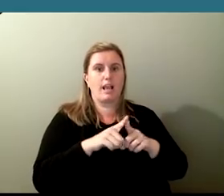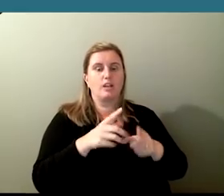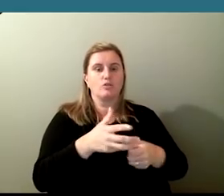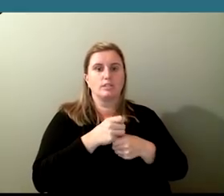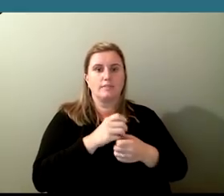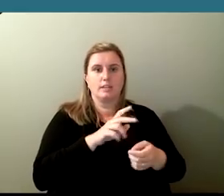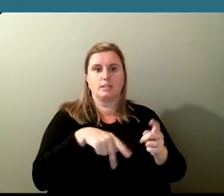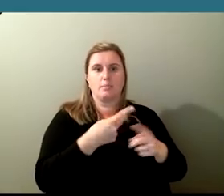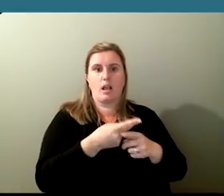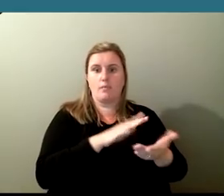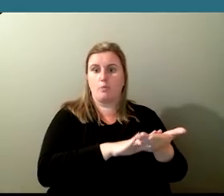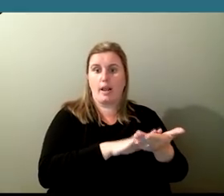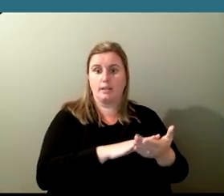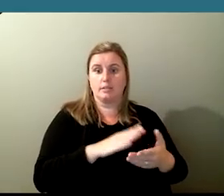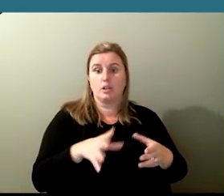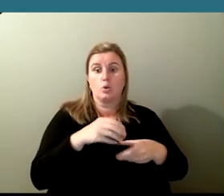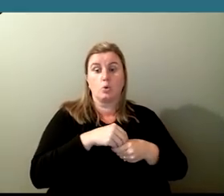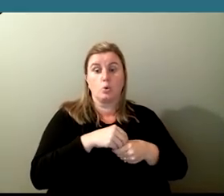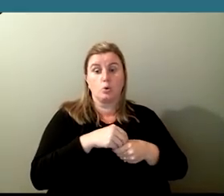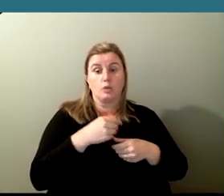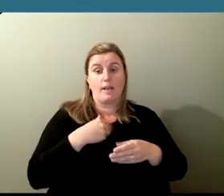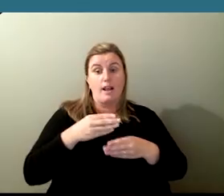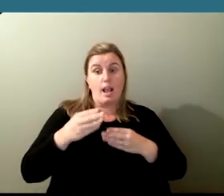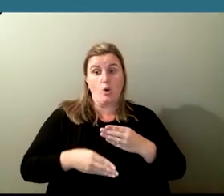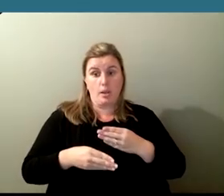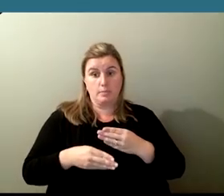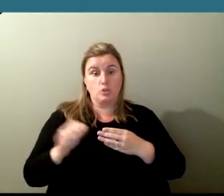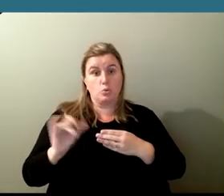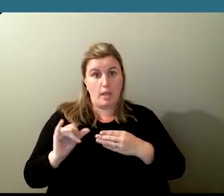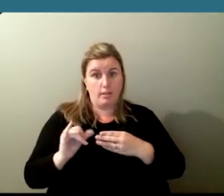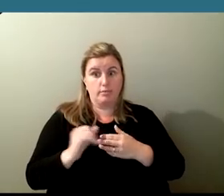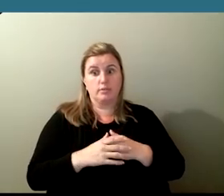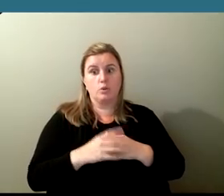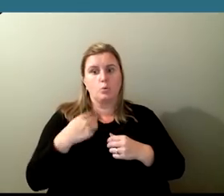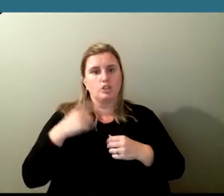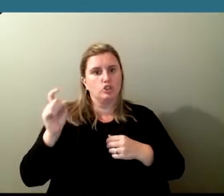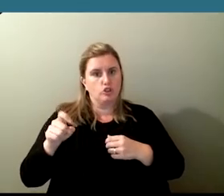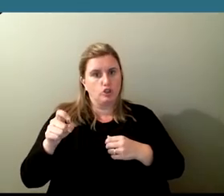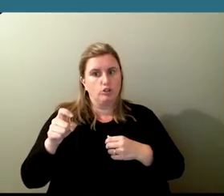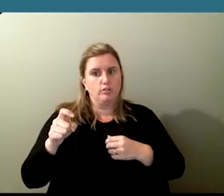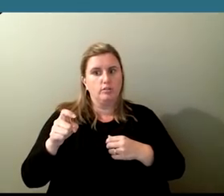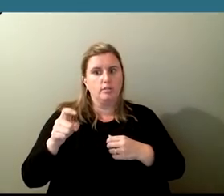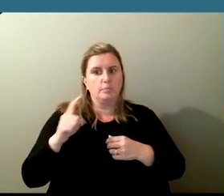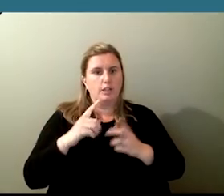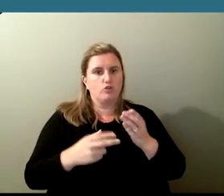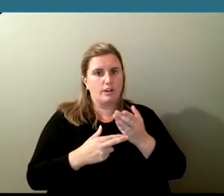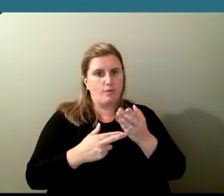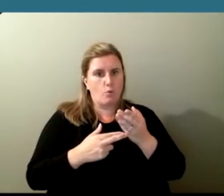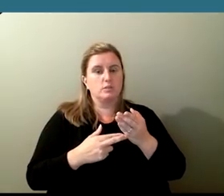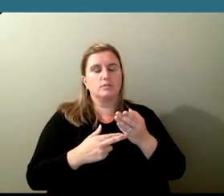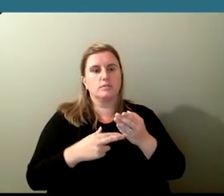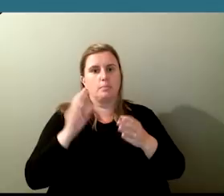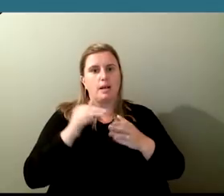praise, including your feedback student outcomes as well, which, you know, we should be reinforced by the